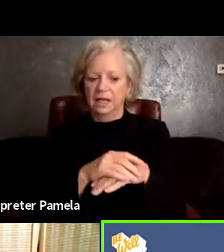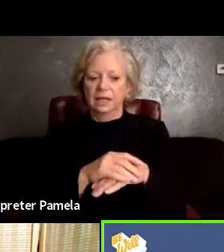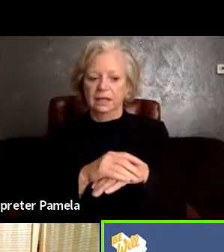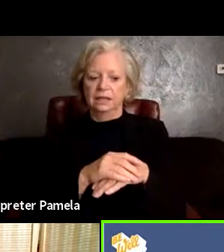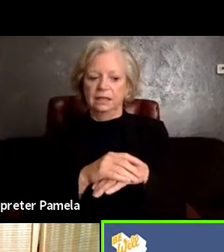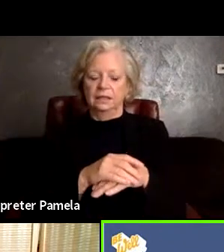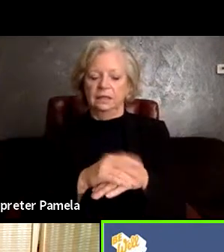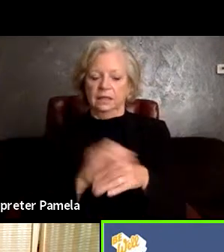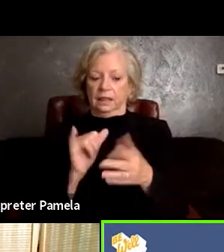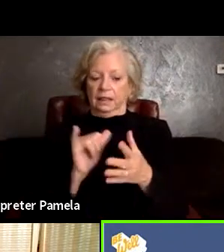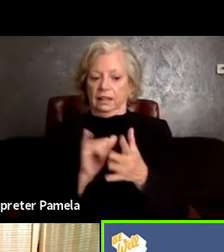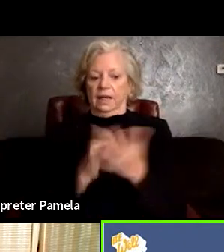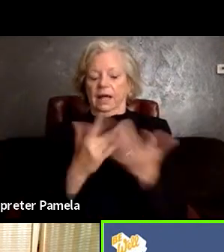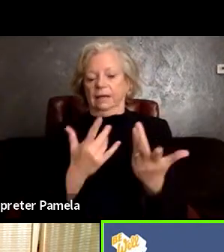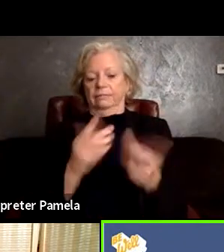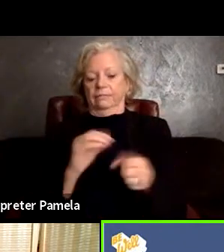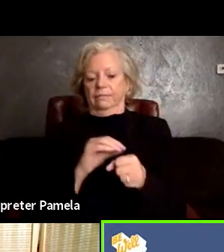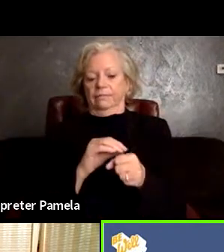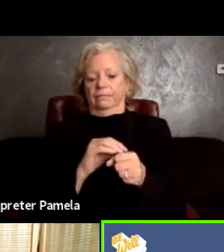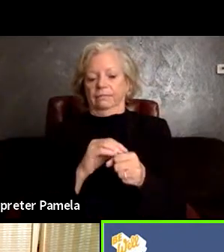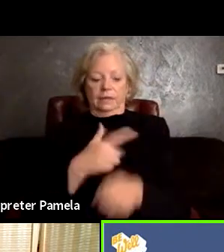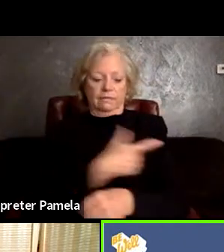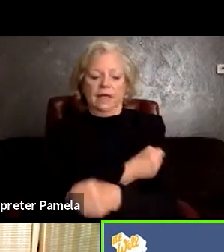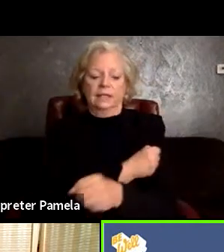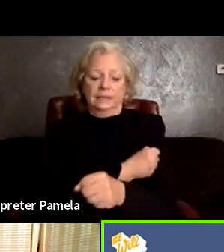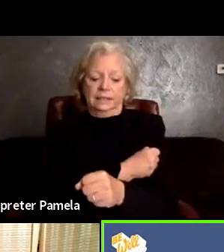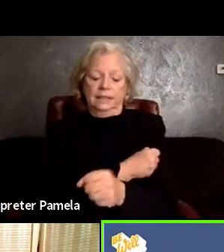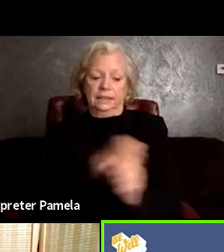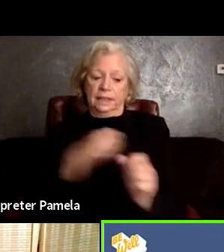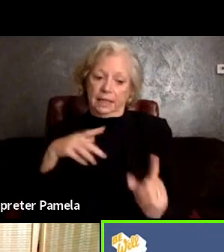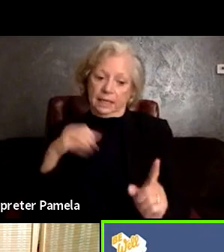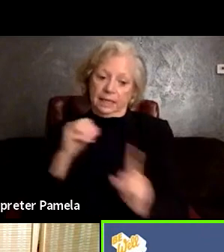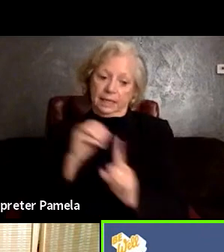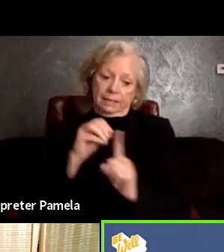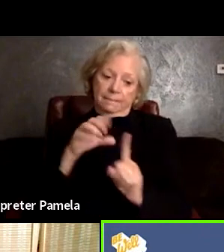greatest impact. And